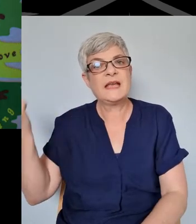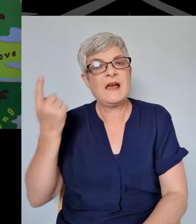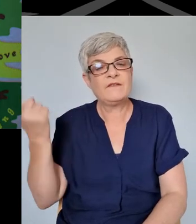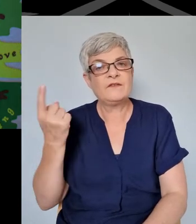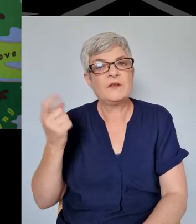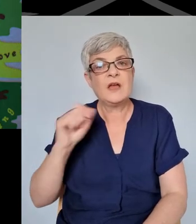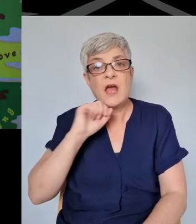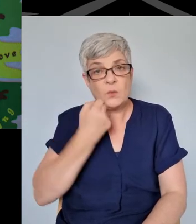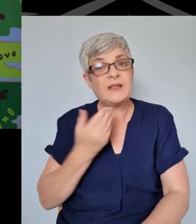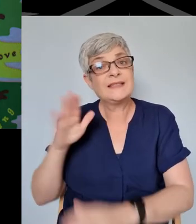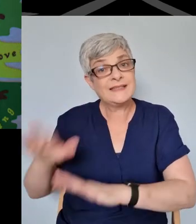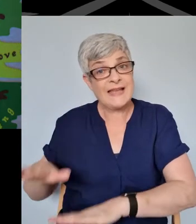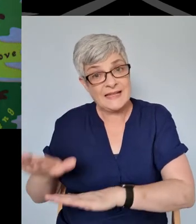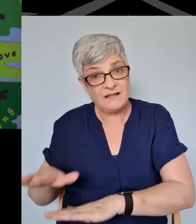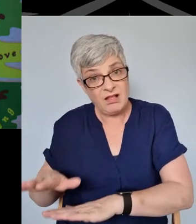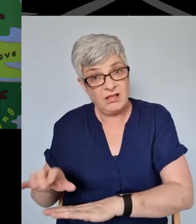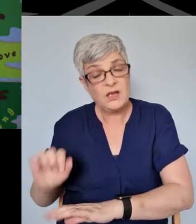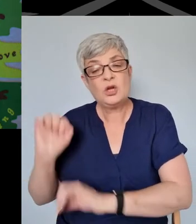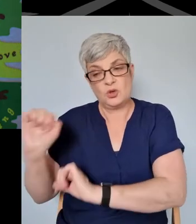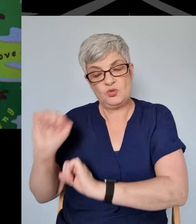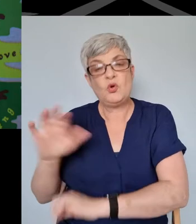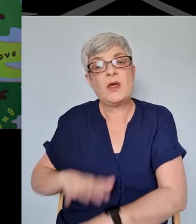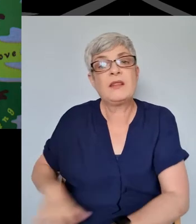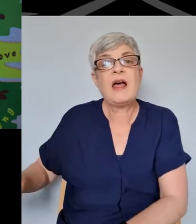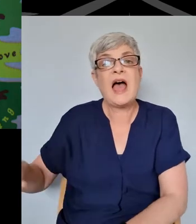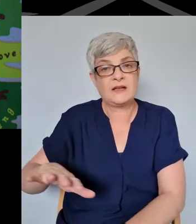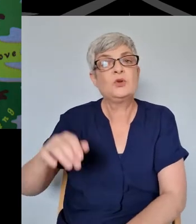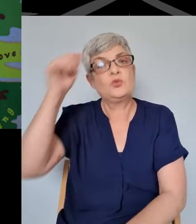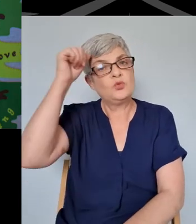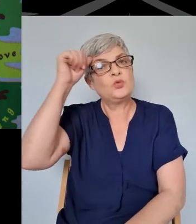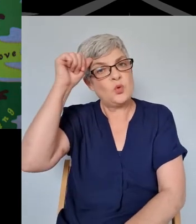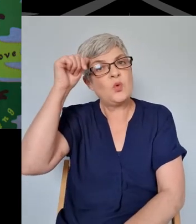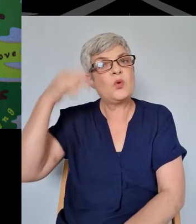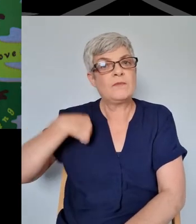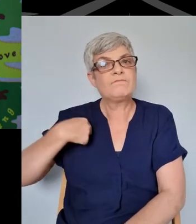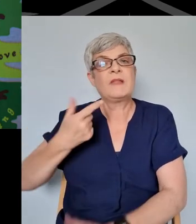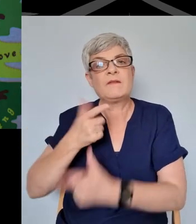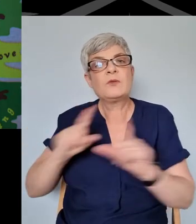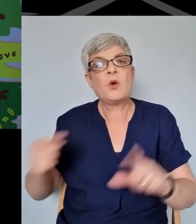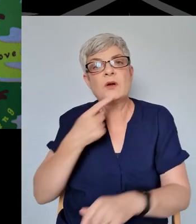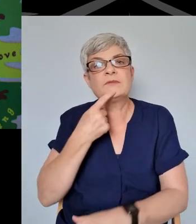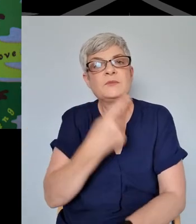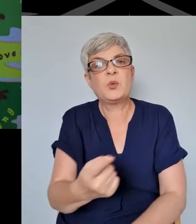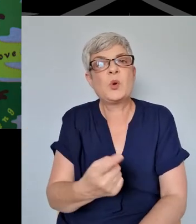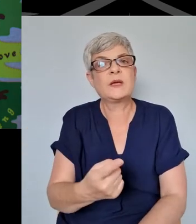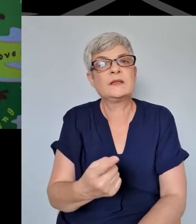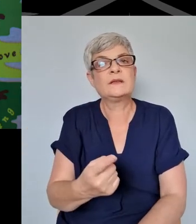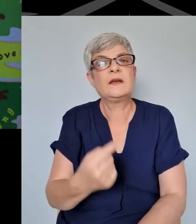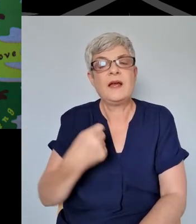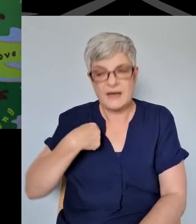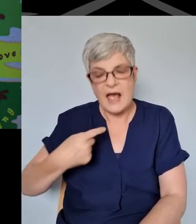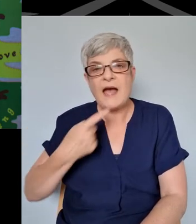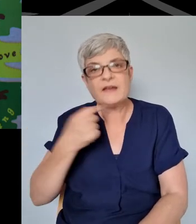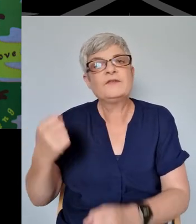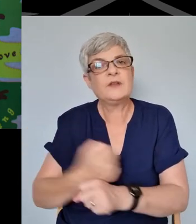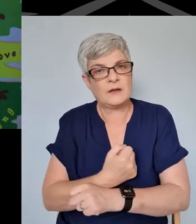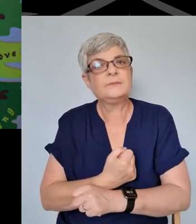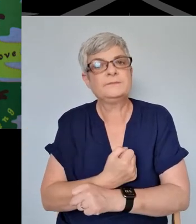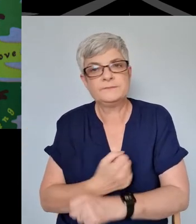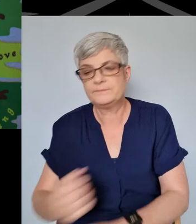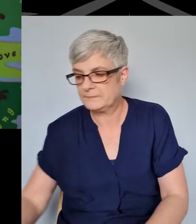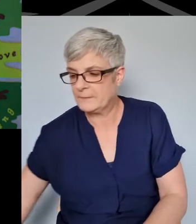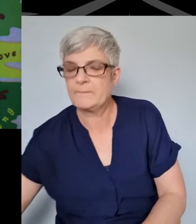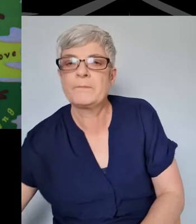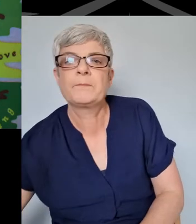I will settle you in your own land, then you will know that I, the Lord, have spoken and I have done it, he says.